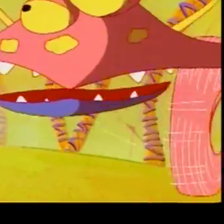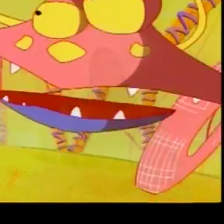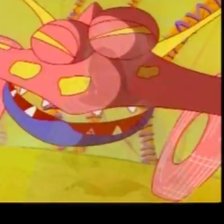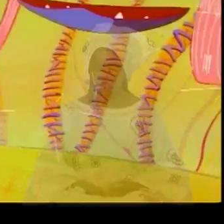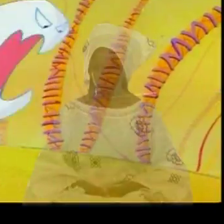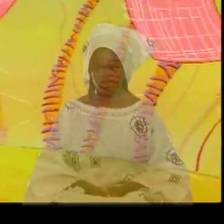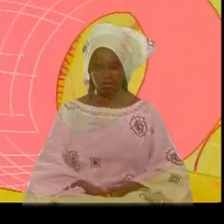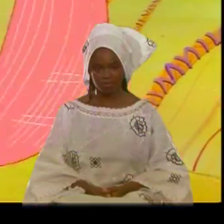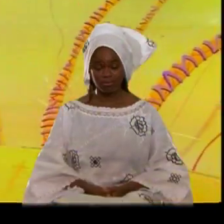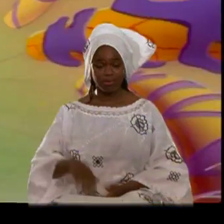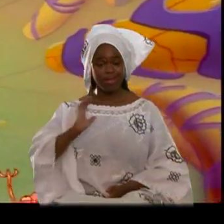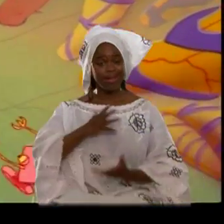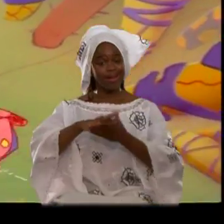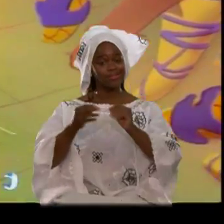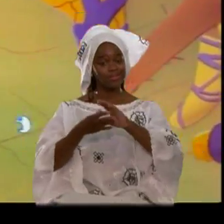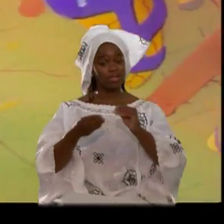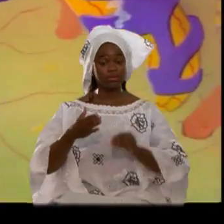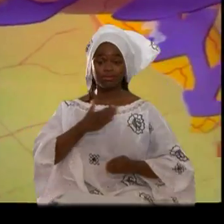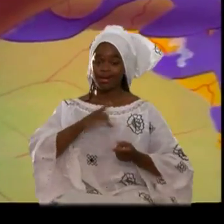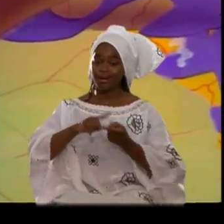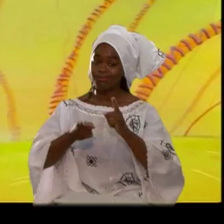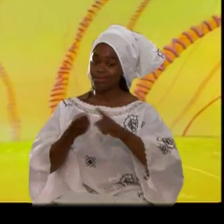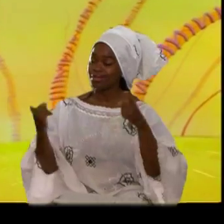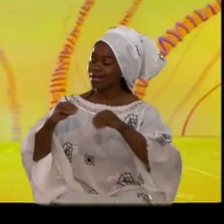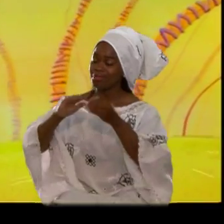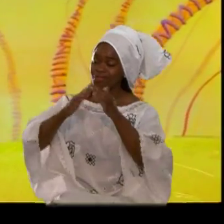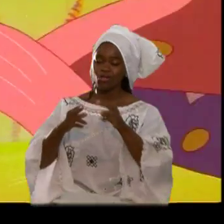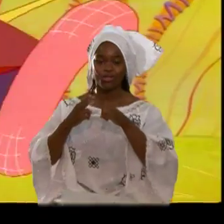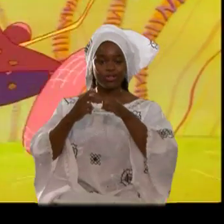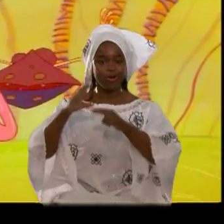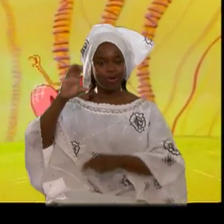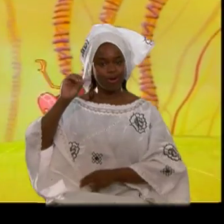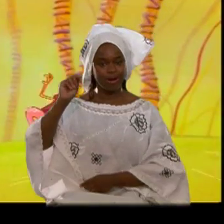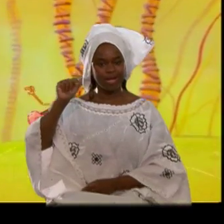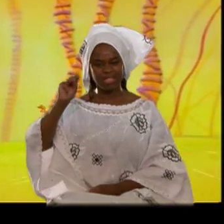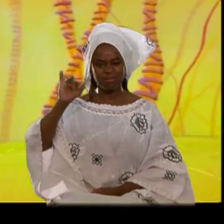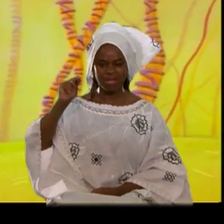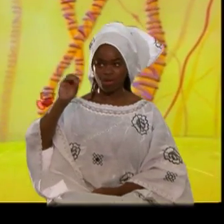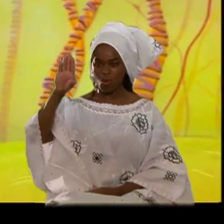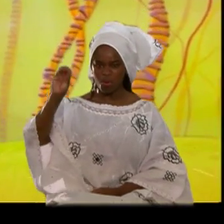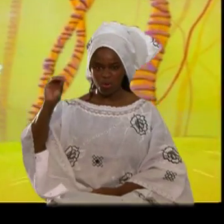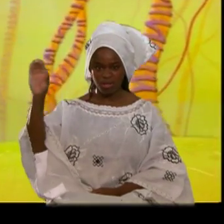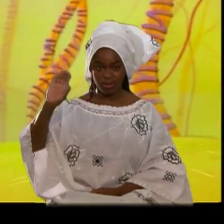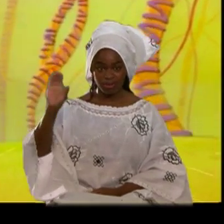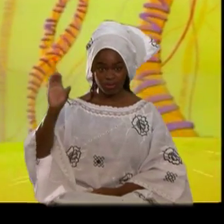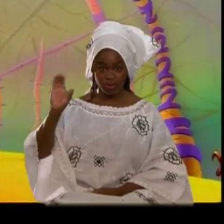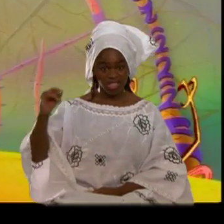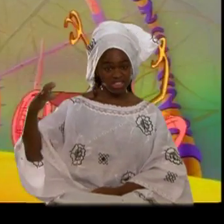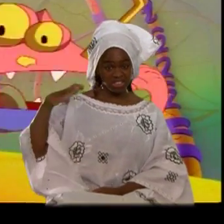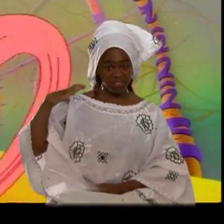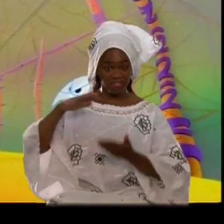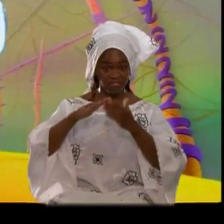Our tale, my friends, unfolds in a village called Contaminobo. The chief of this village is from the